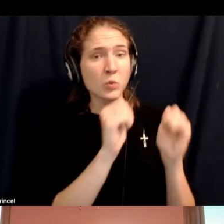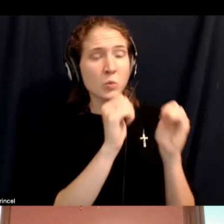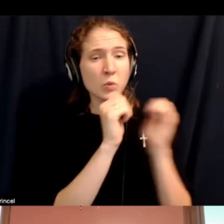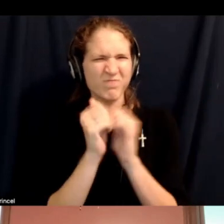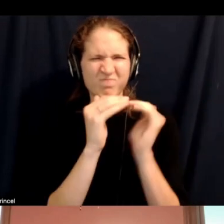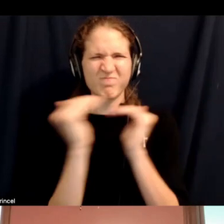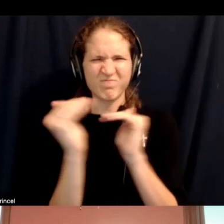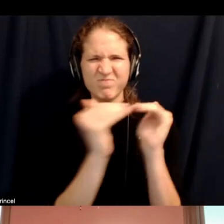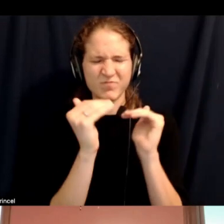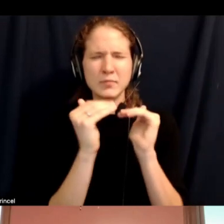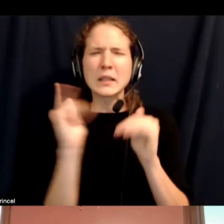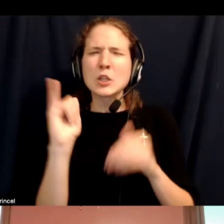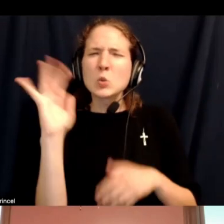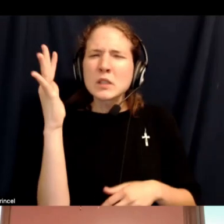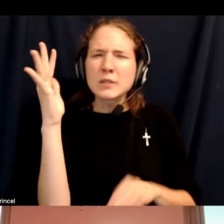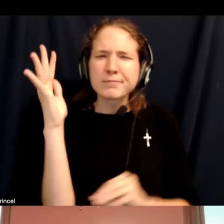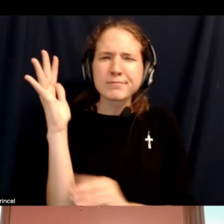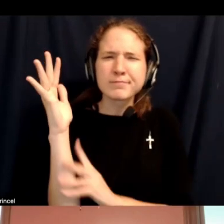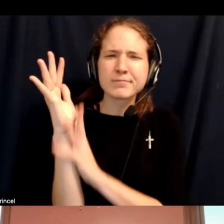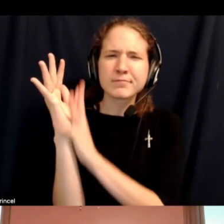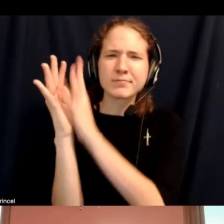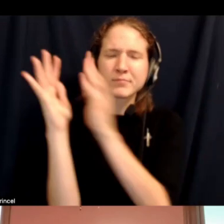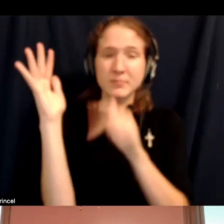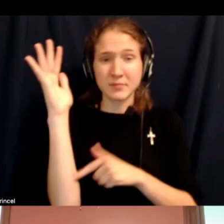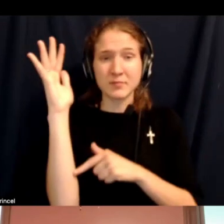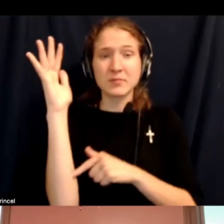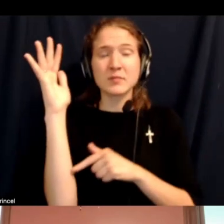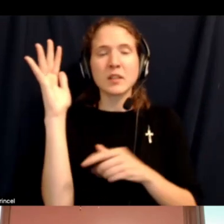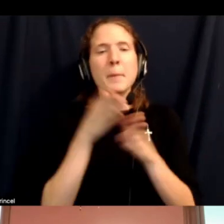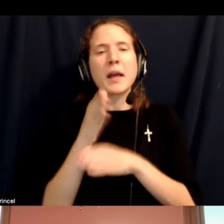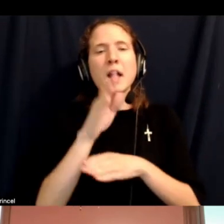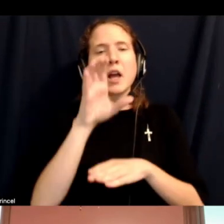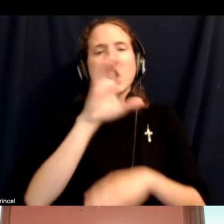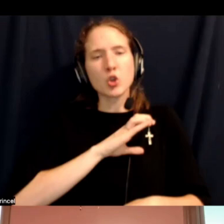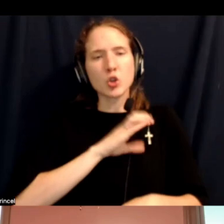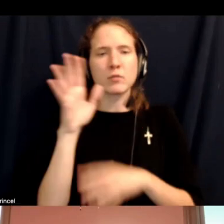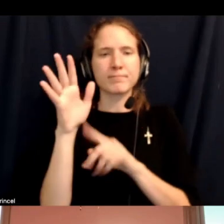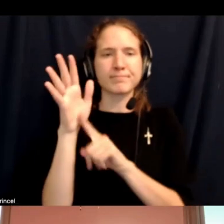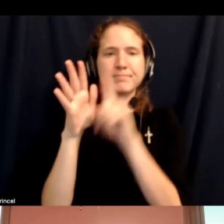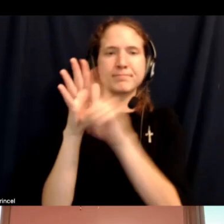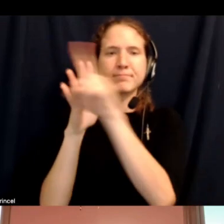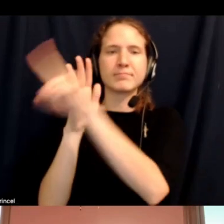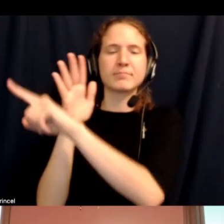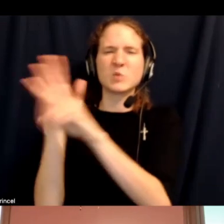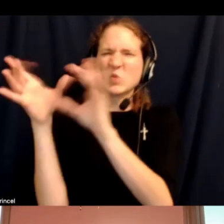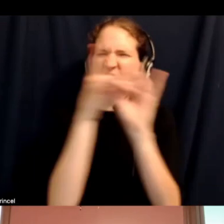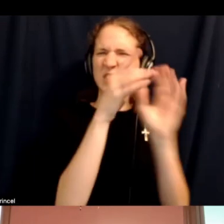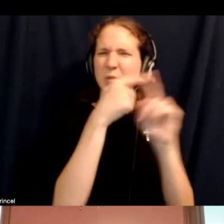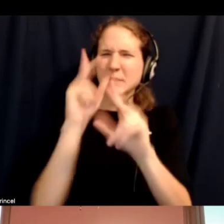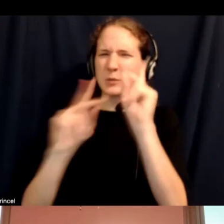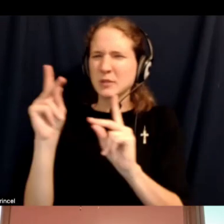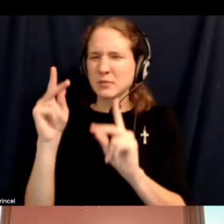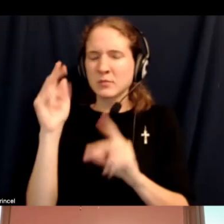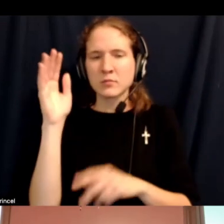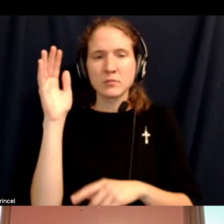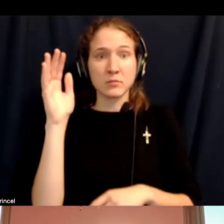like a tree. It's almost like the trunk is the protagonist, and these branches go off. And then, the plot is